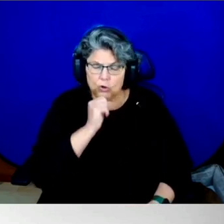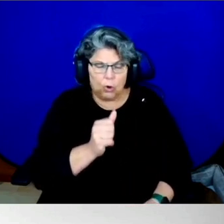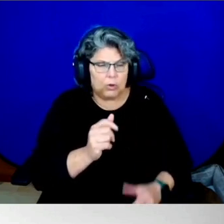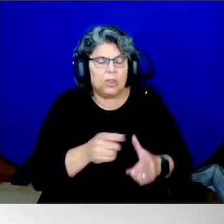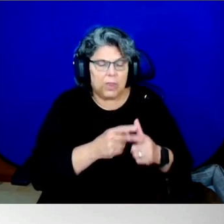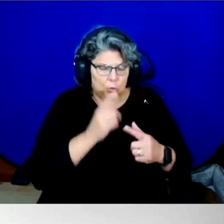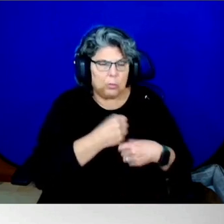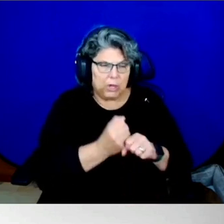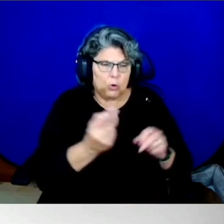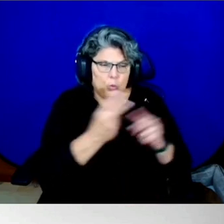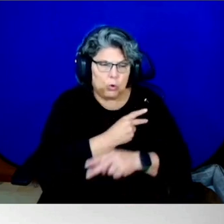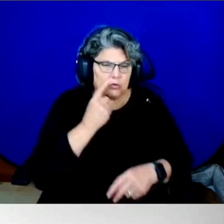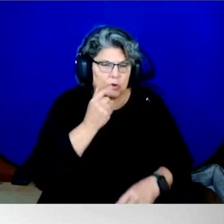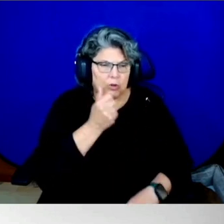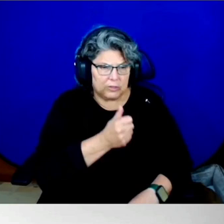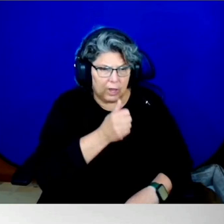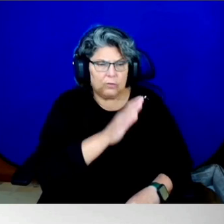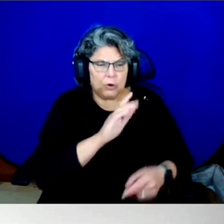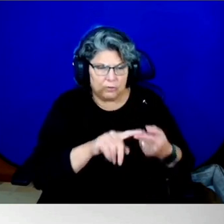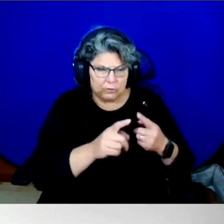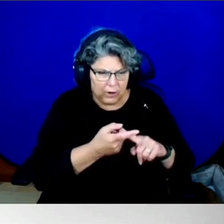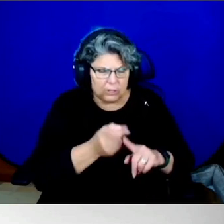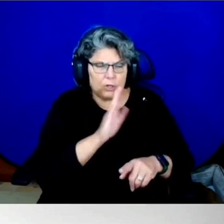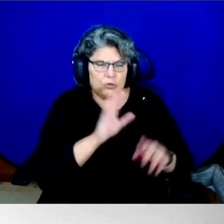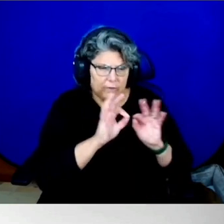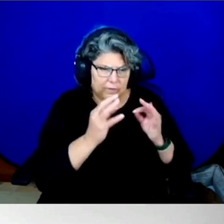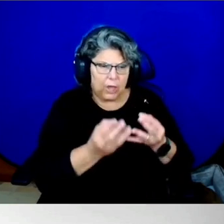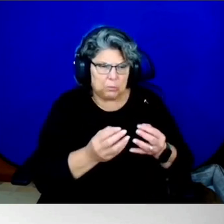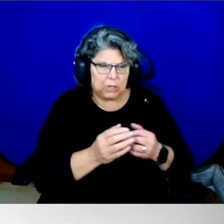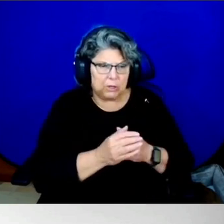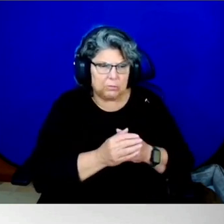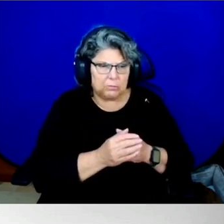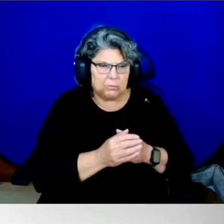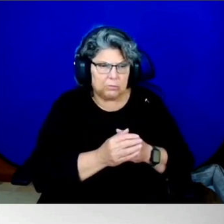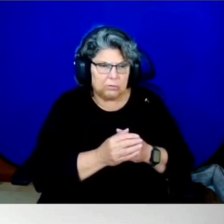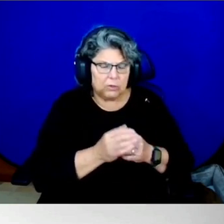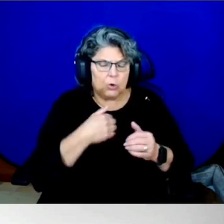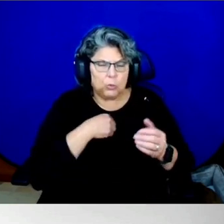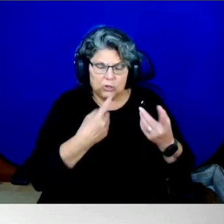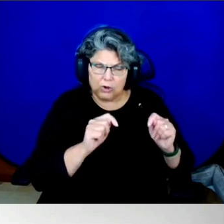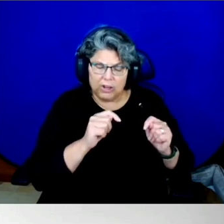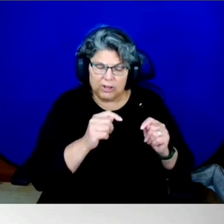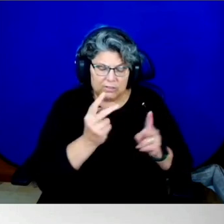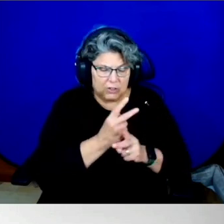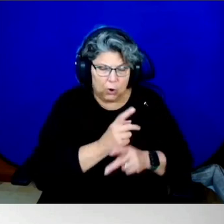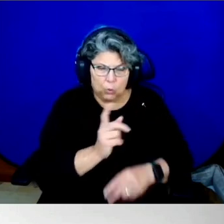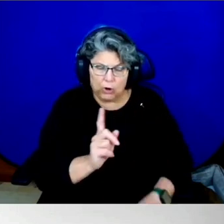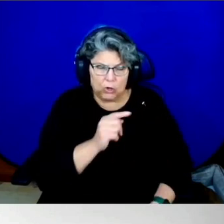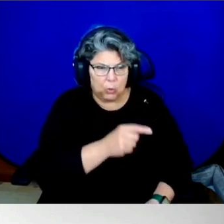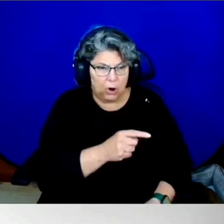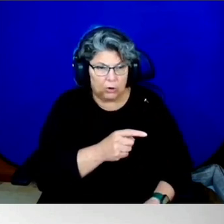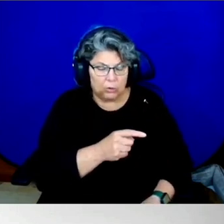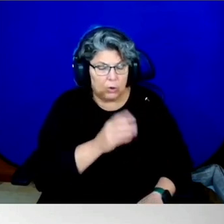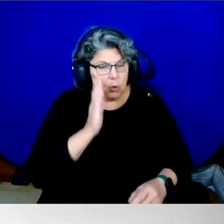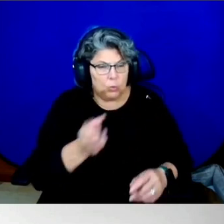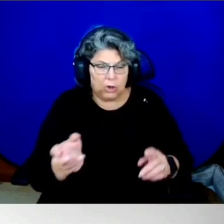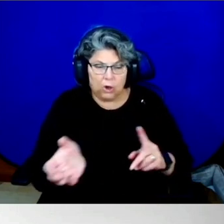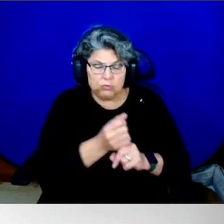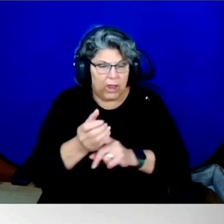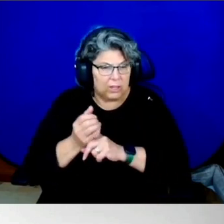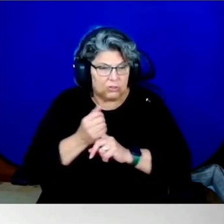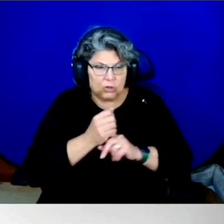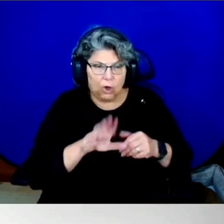on yourself, your friends, and your family. As we attempt to determine your whereabouts, we will arrest all those in violation of the law and